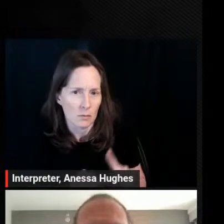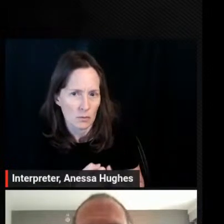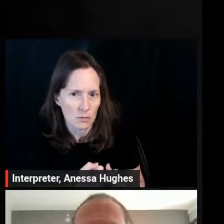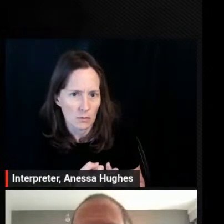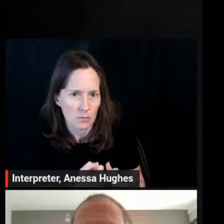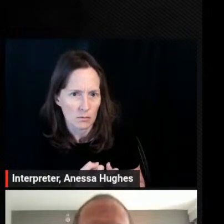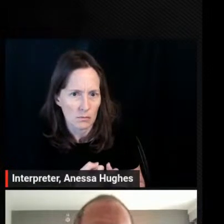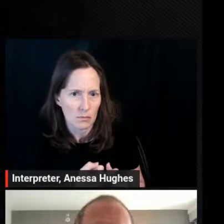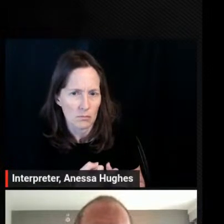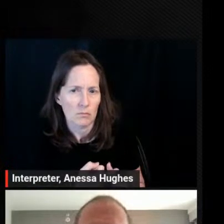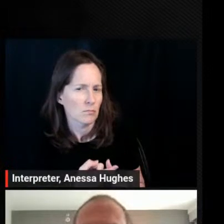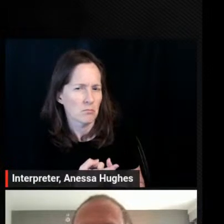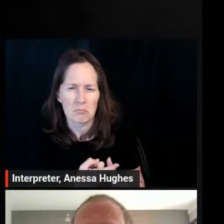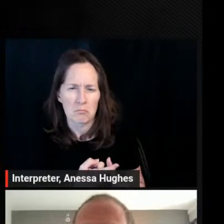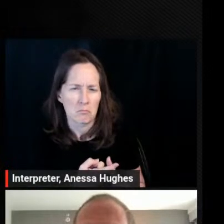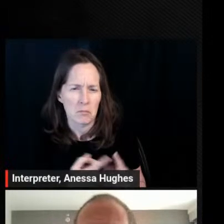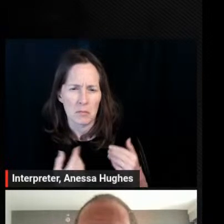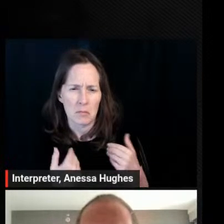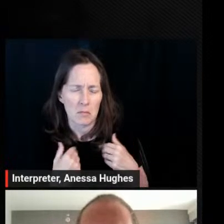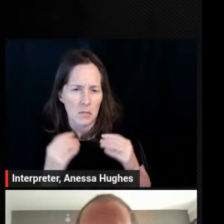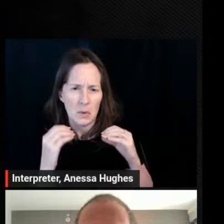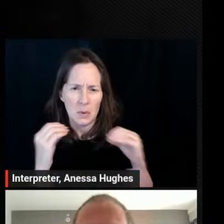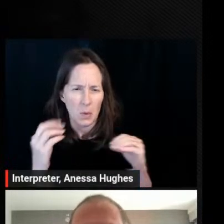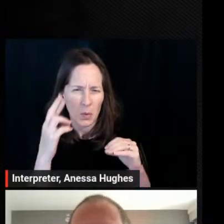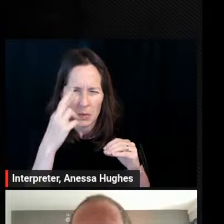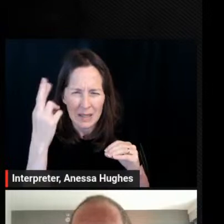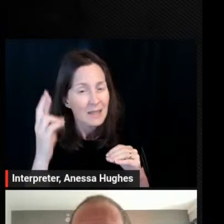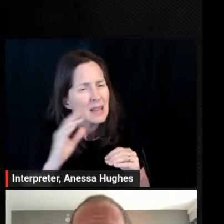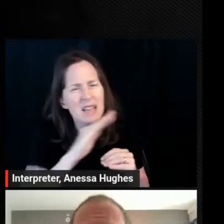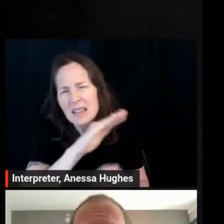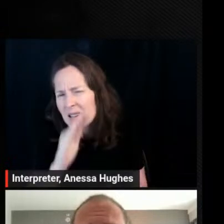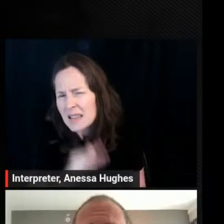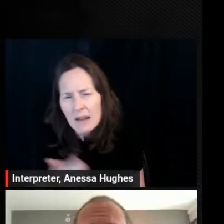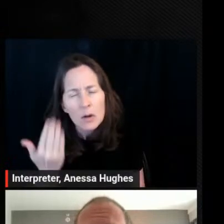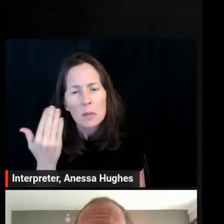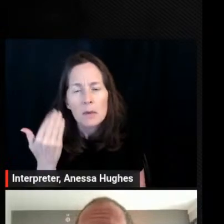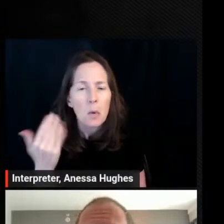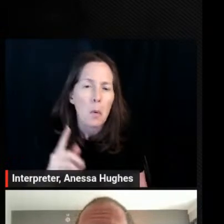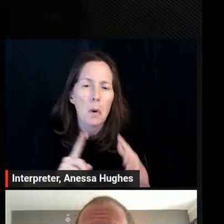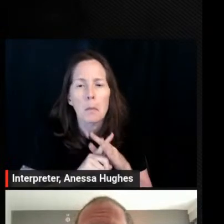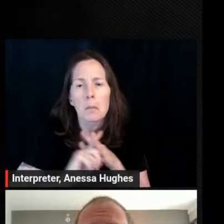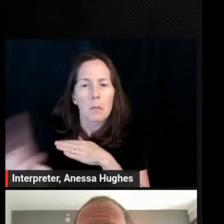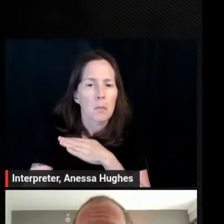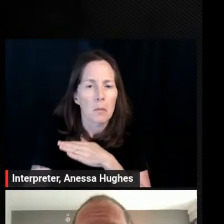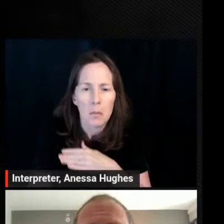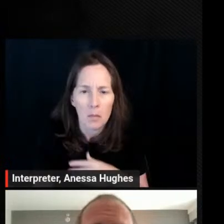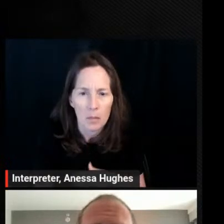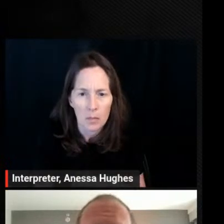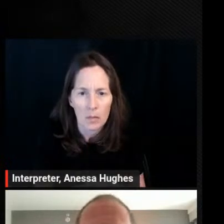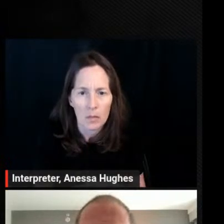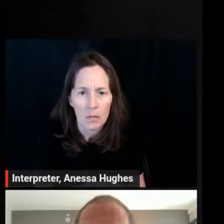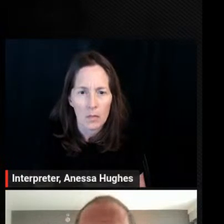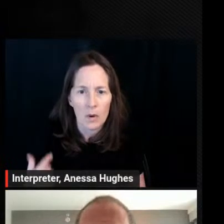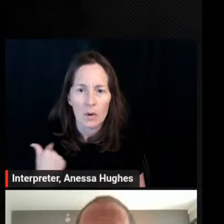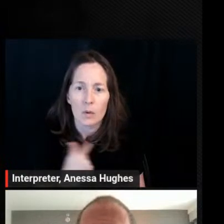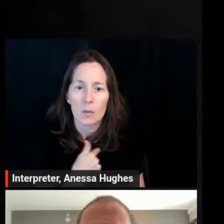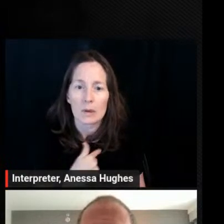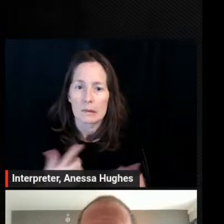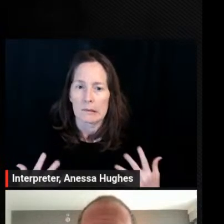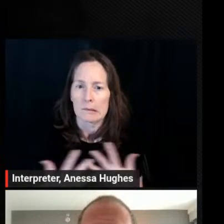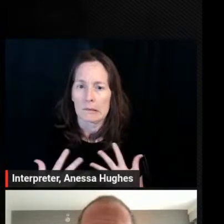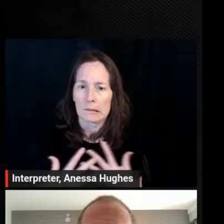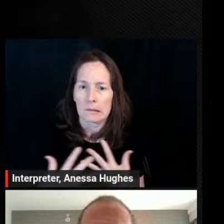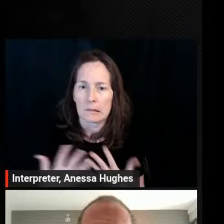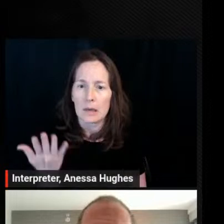As he had no cause and never before absented himself, it's feared he's been seduced away by some